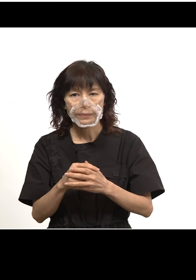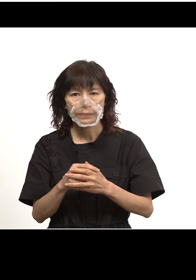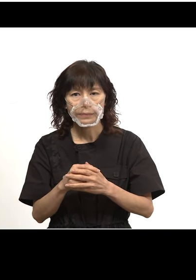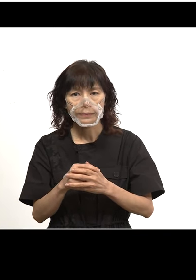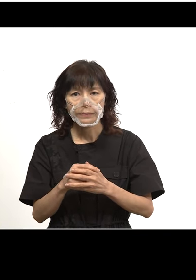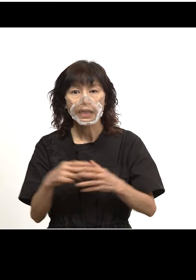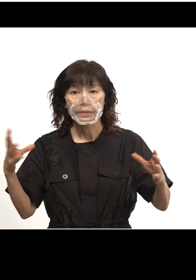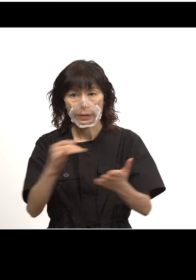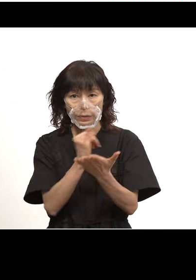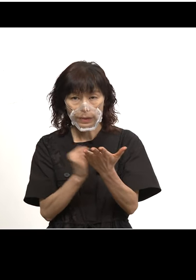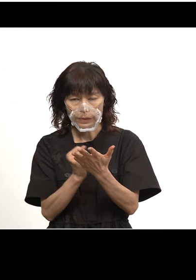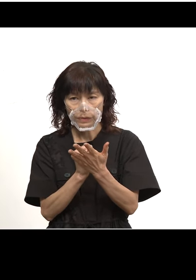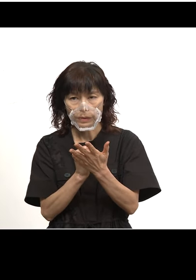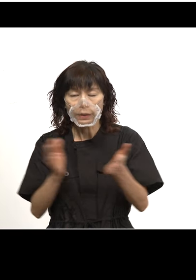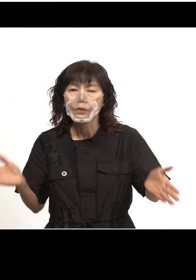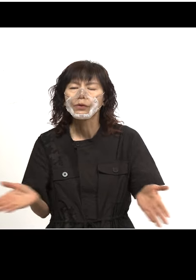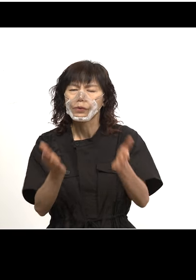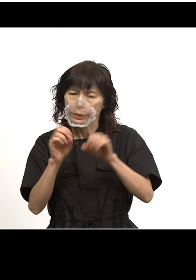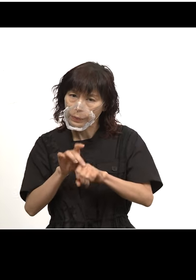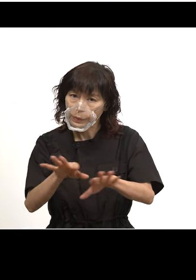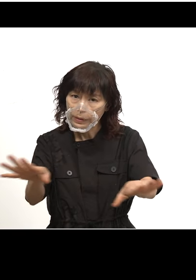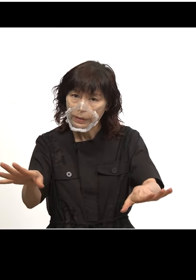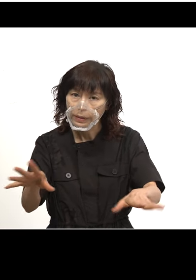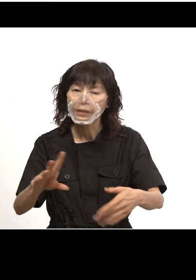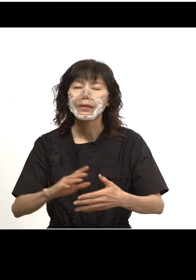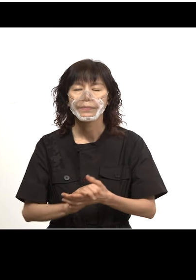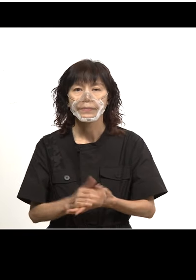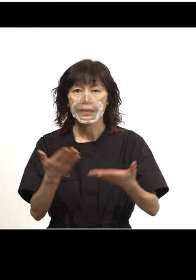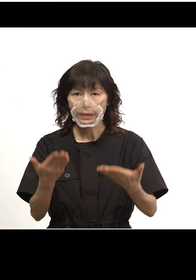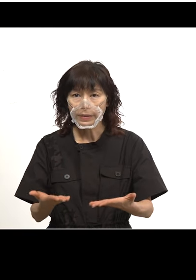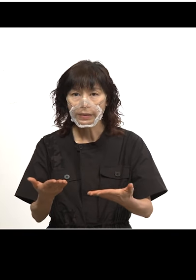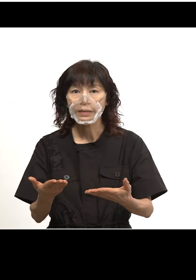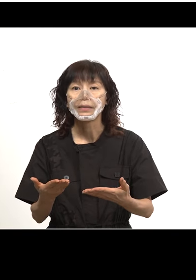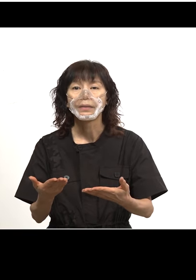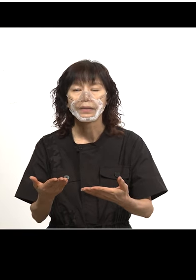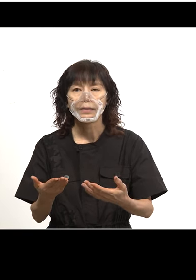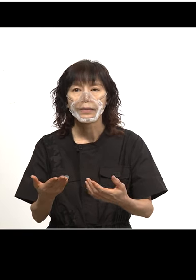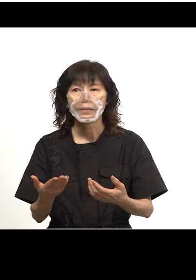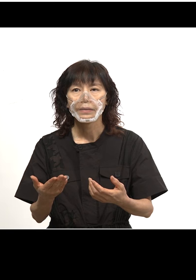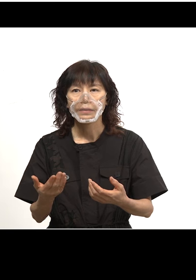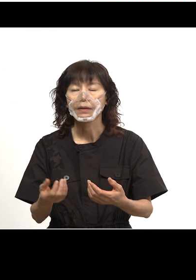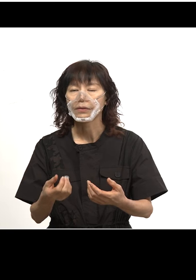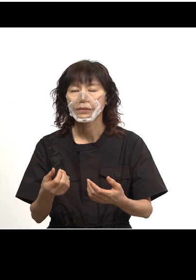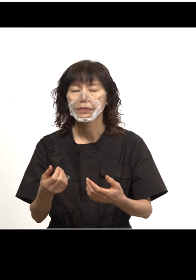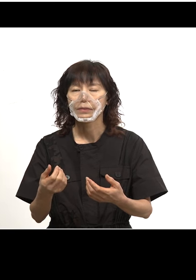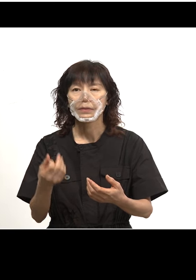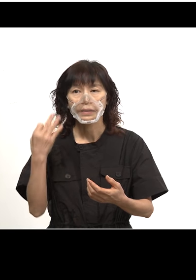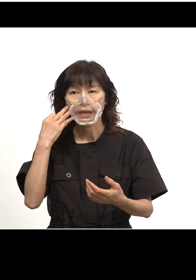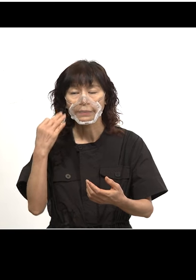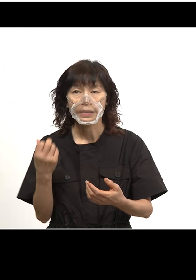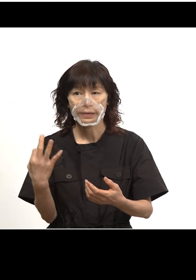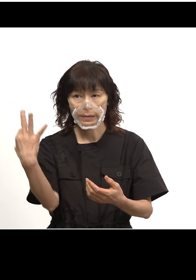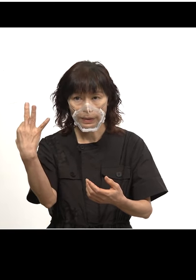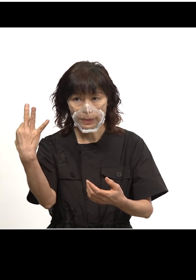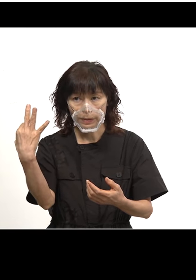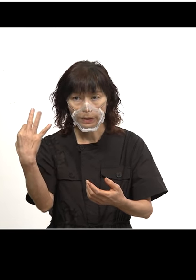Chang, Ma Hon Ming, and Mimi Lo. This part will be conducted in Cantonese and English. Please select your preferred language on